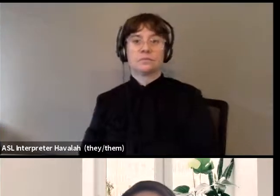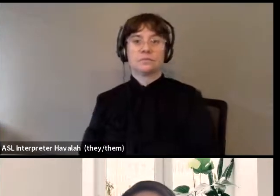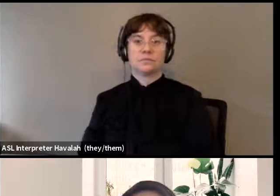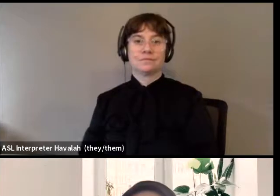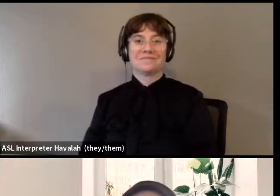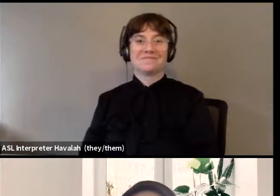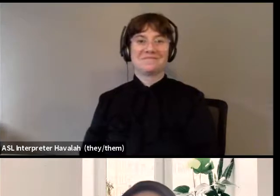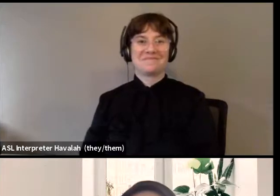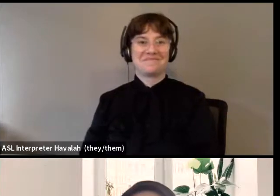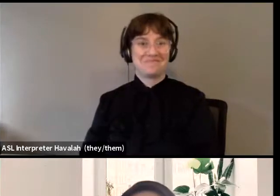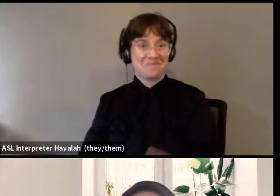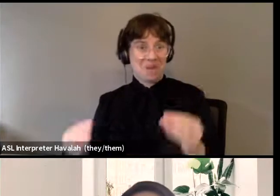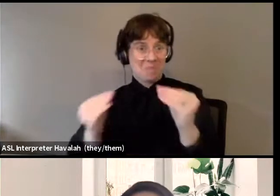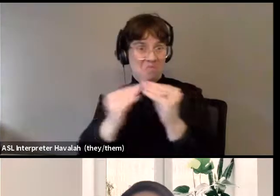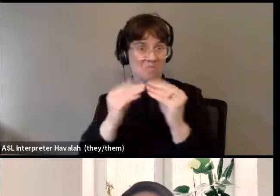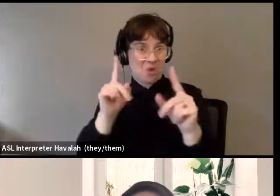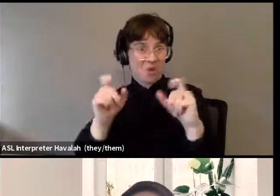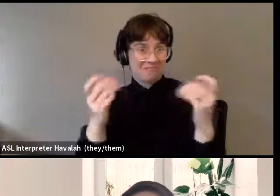Okay, I'm ready for another question.